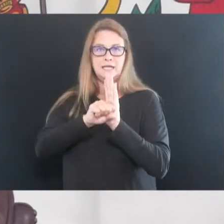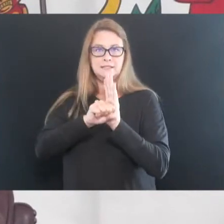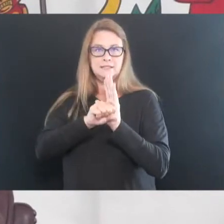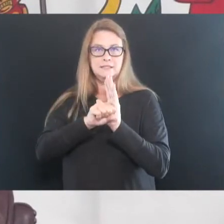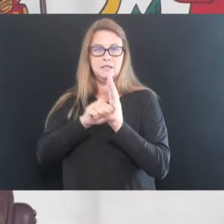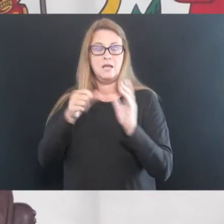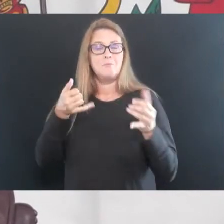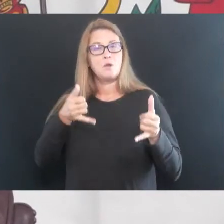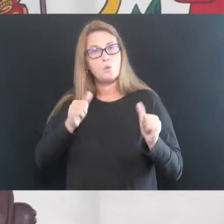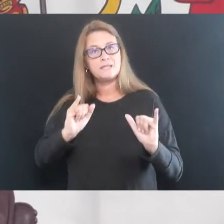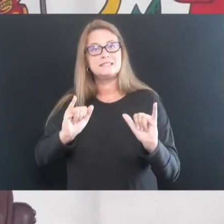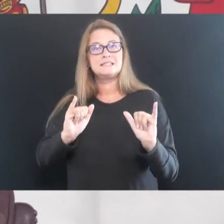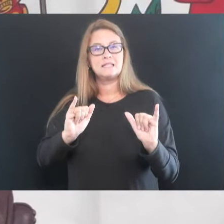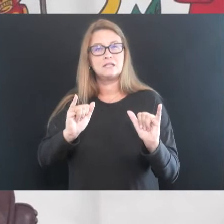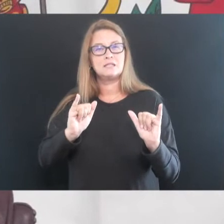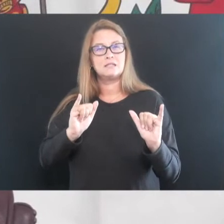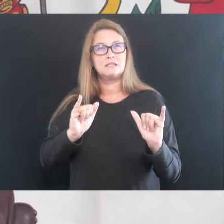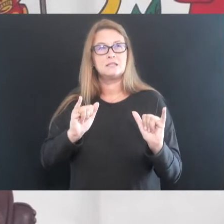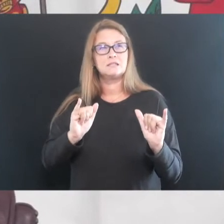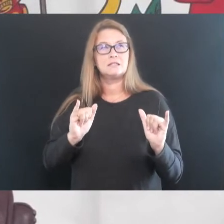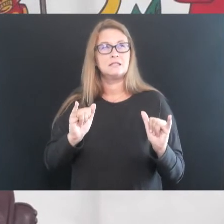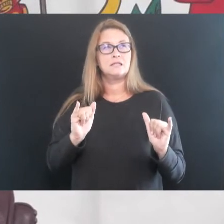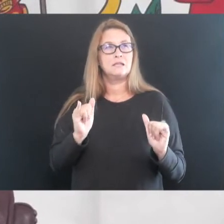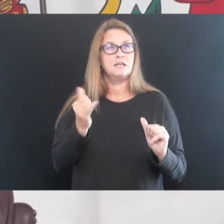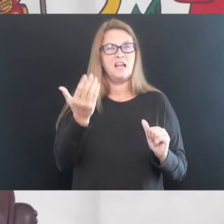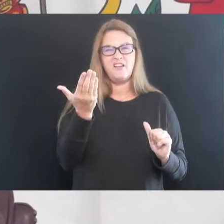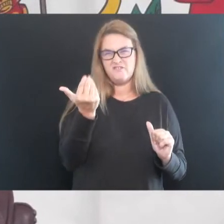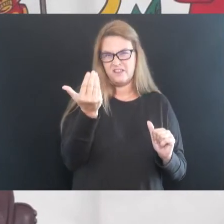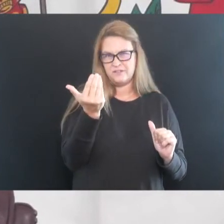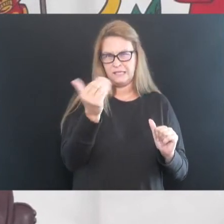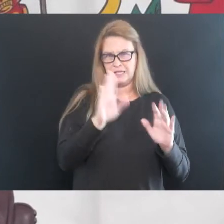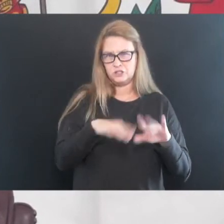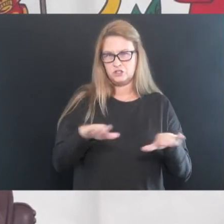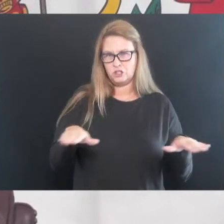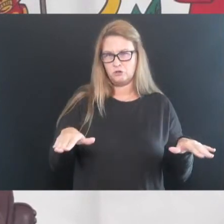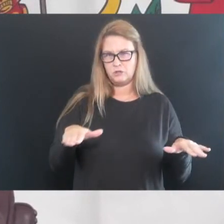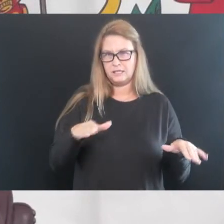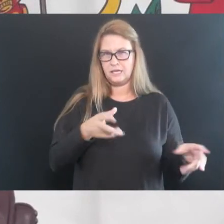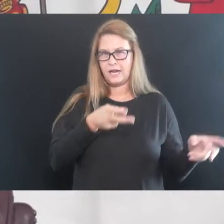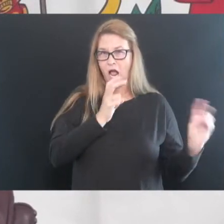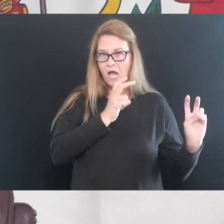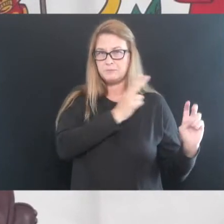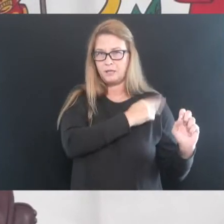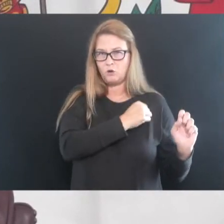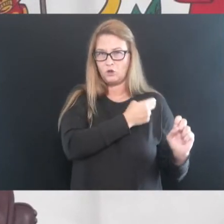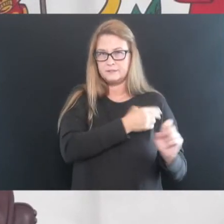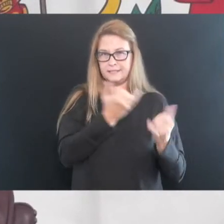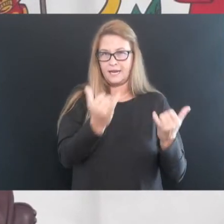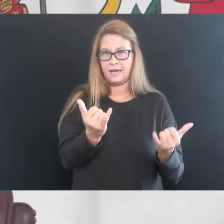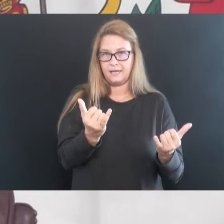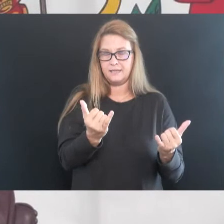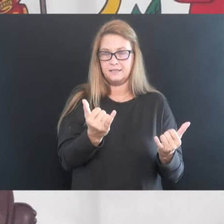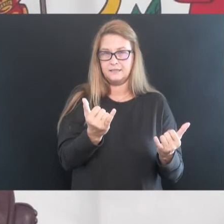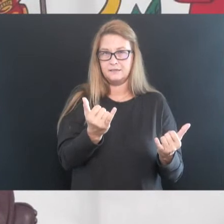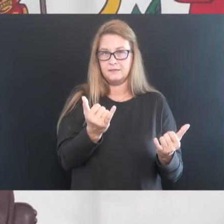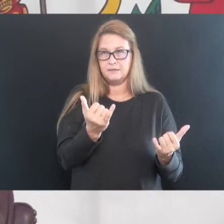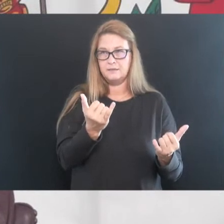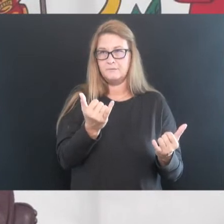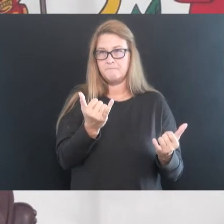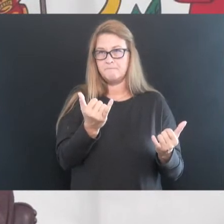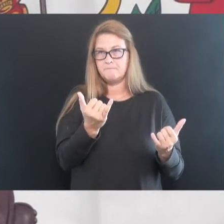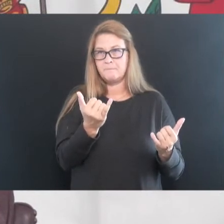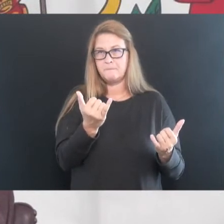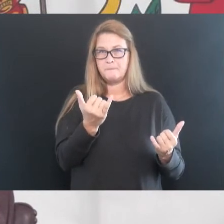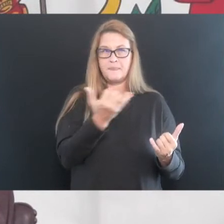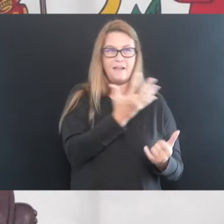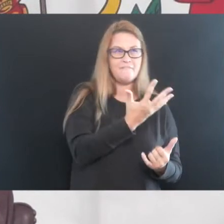we have, I think he said, 15 kids that are hospitalized today. He may have said there's